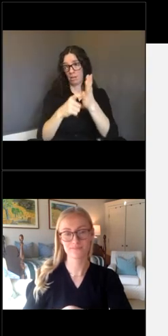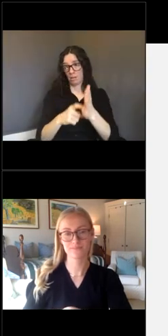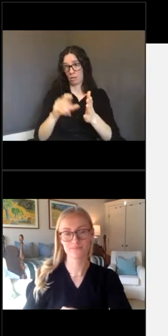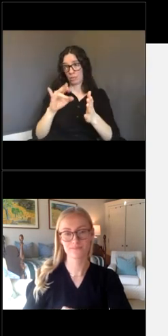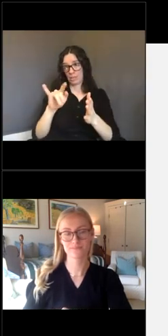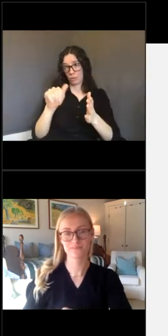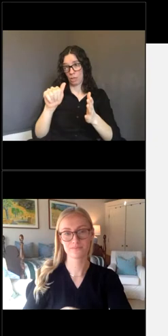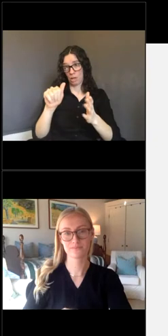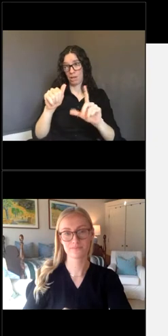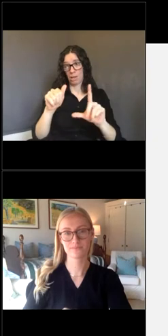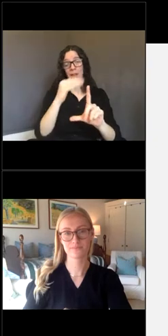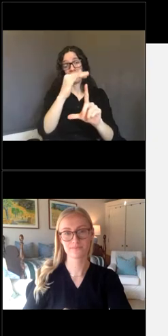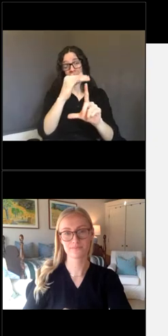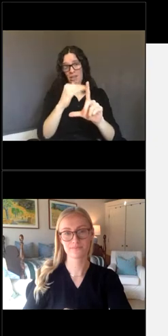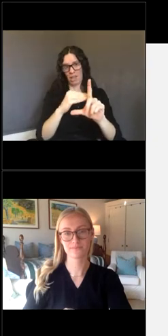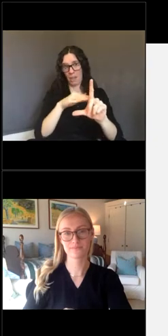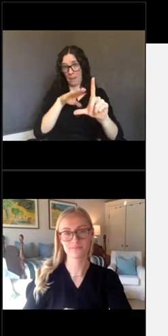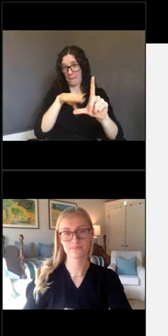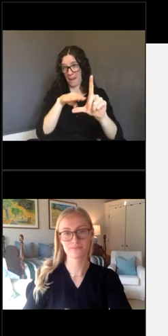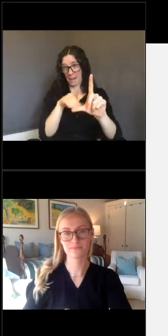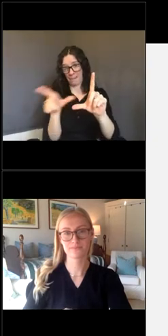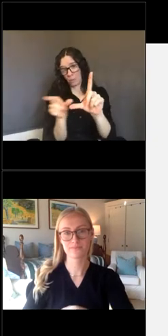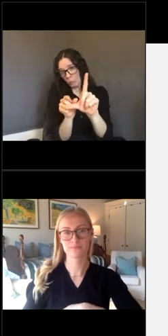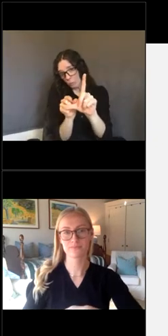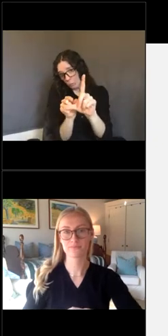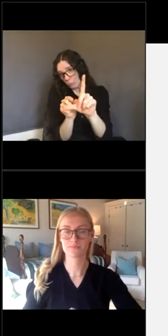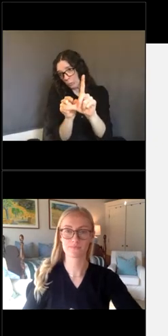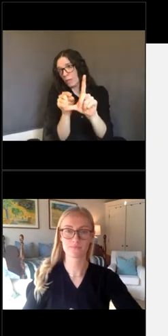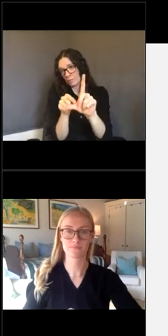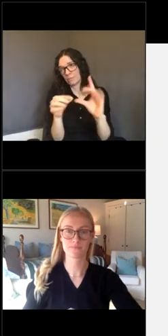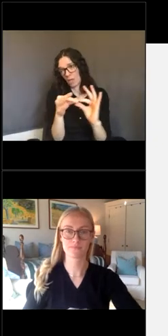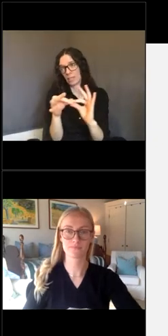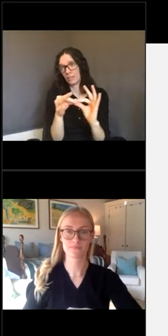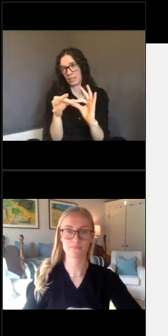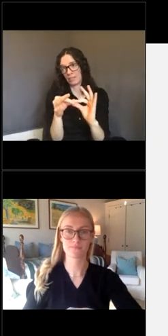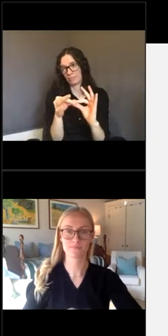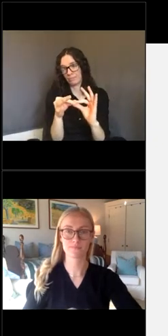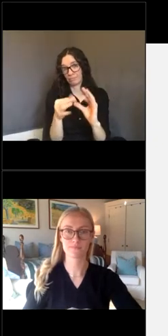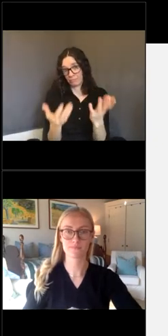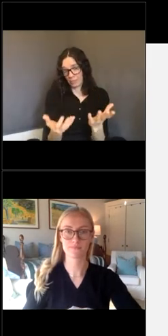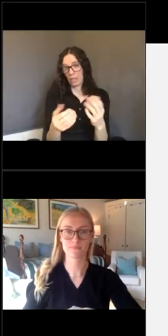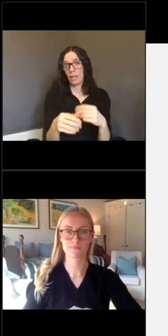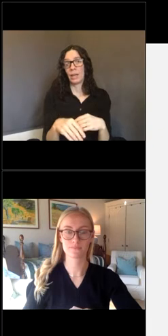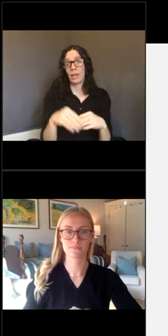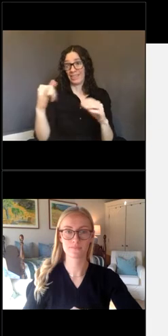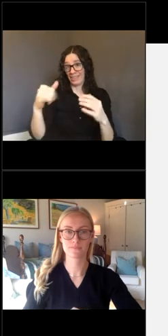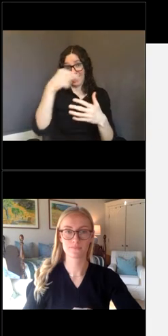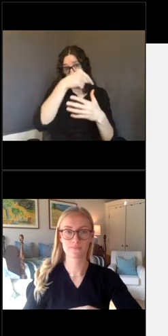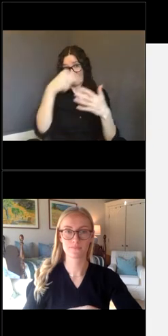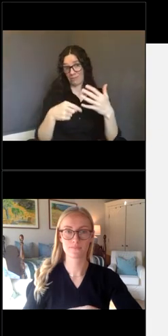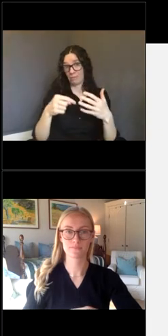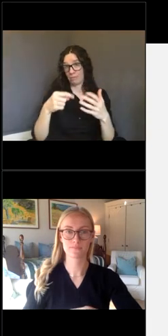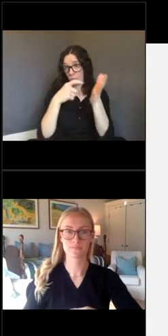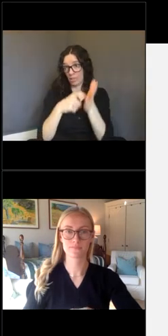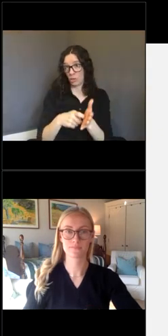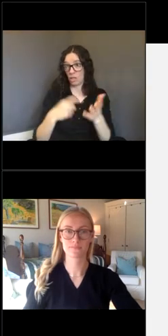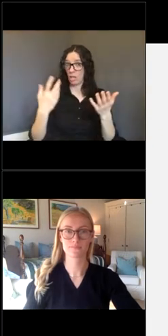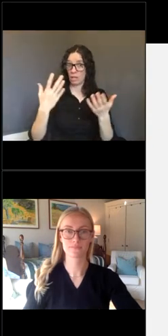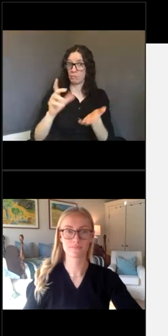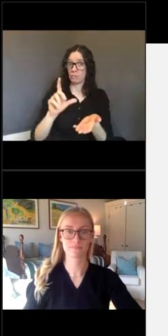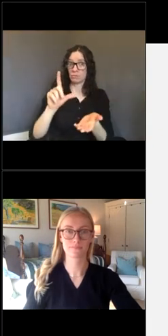Now this set of criteria came out several years ago, so we should be very